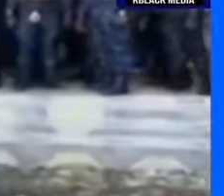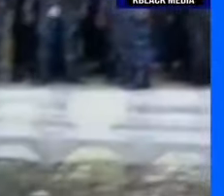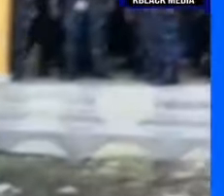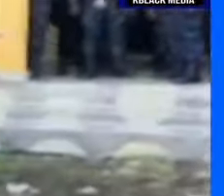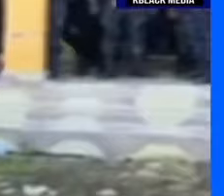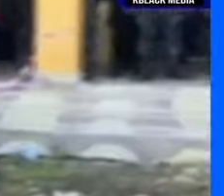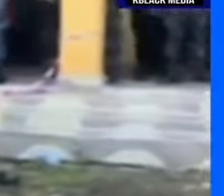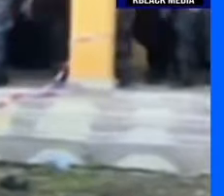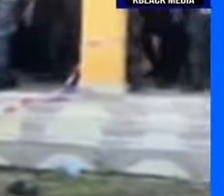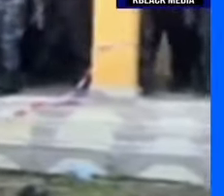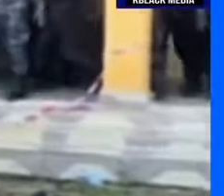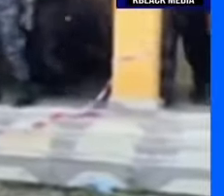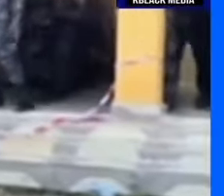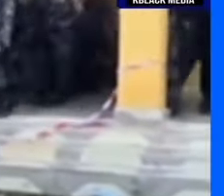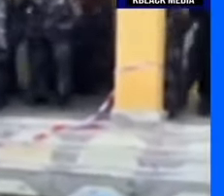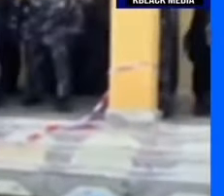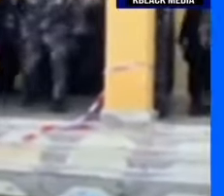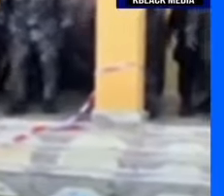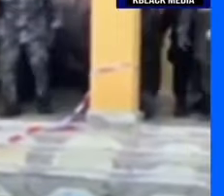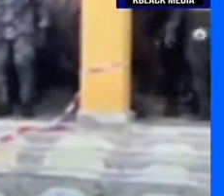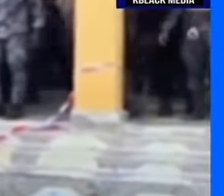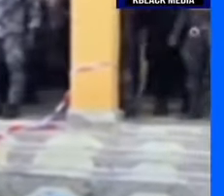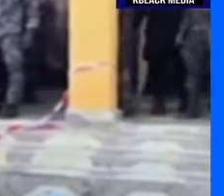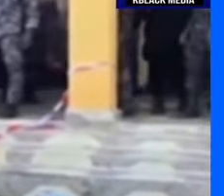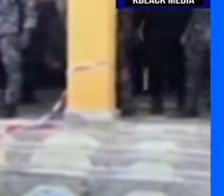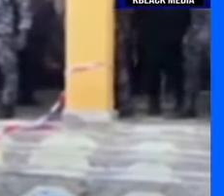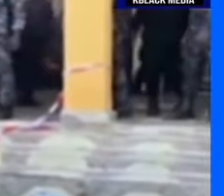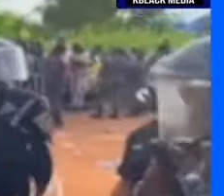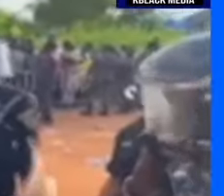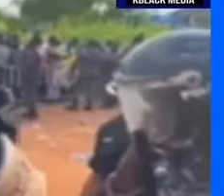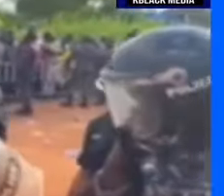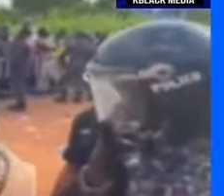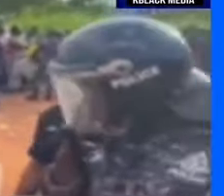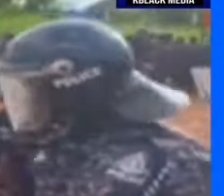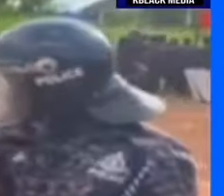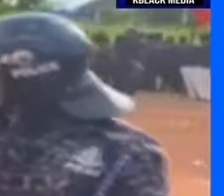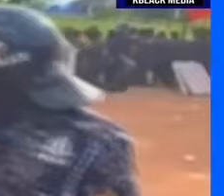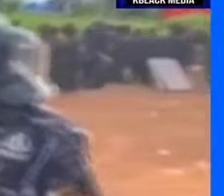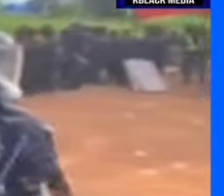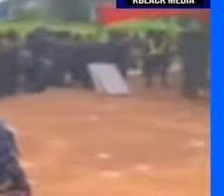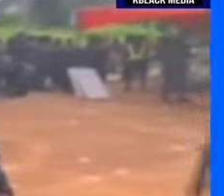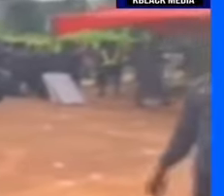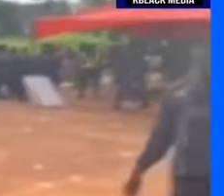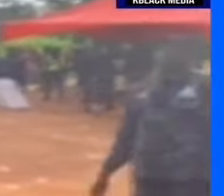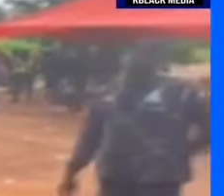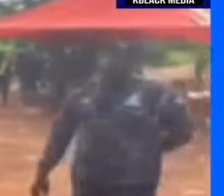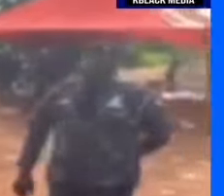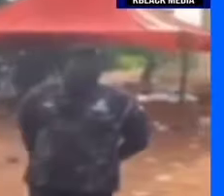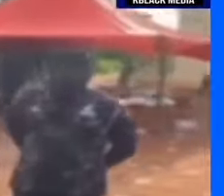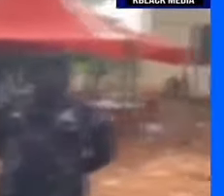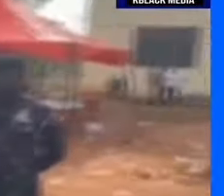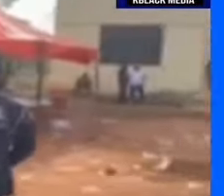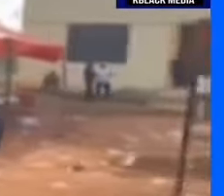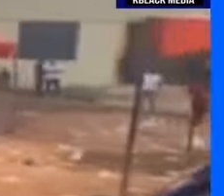Ah. Jebi, eno e to aba no from Anopa to Anyimre as at 6 o'clock, like 6:30